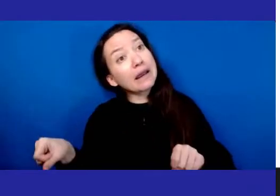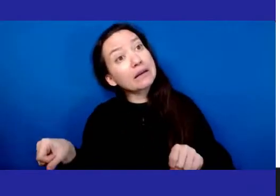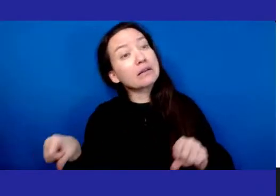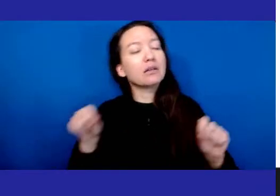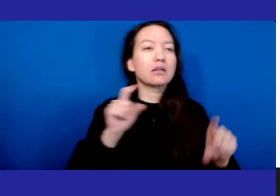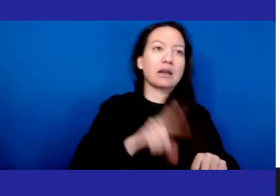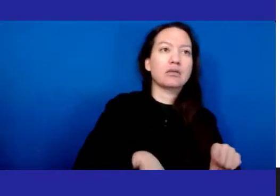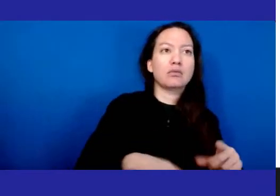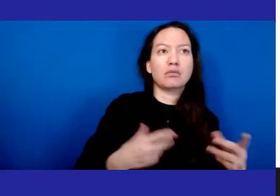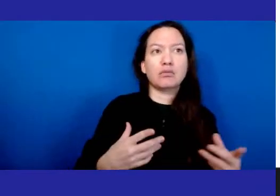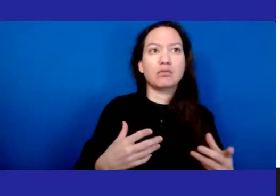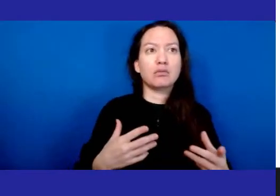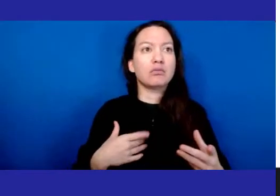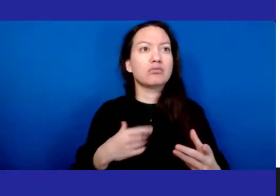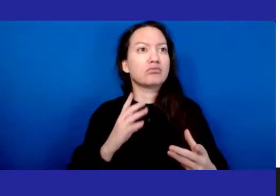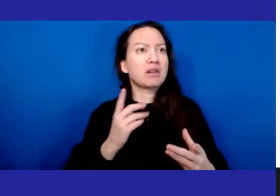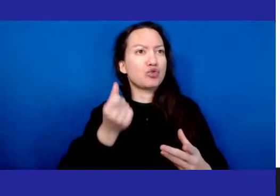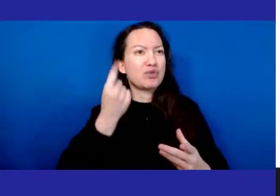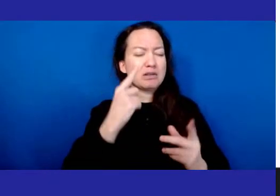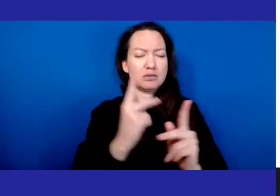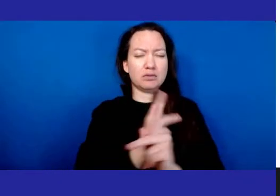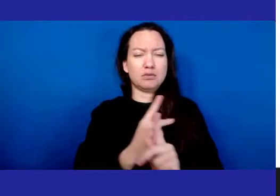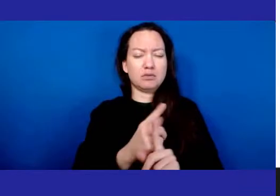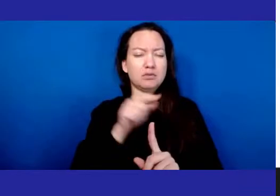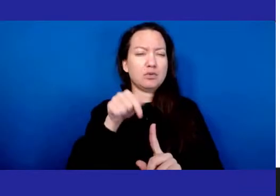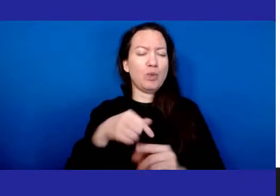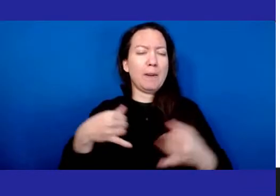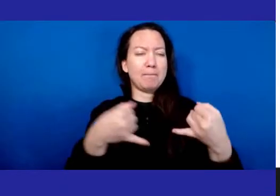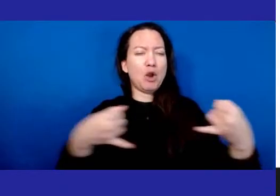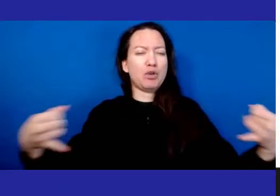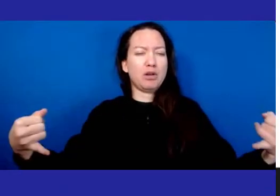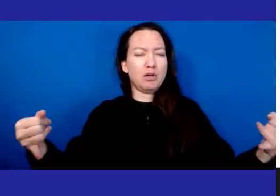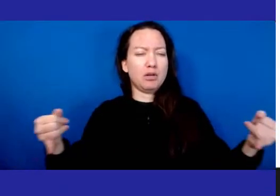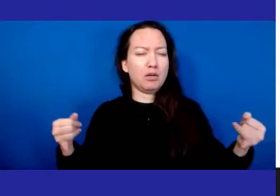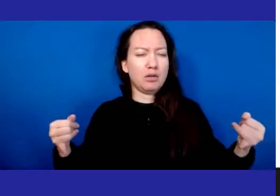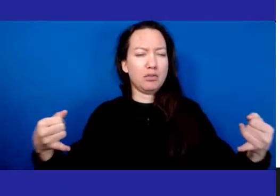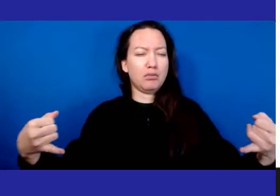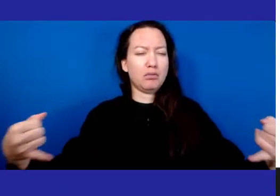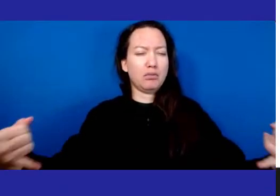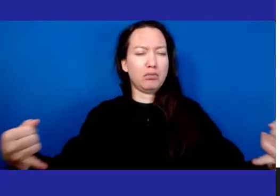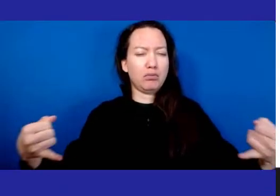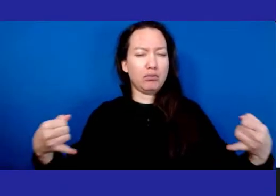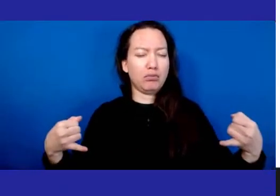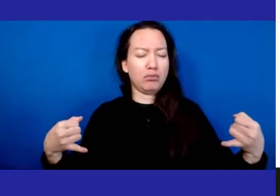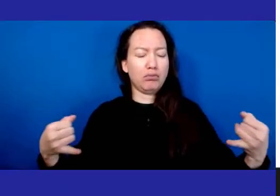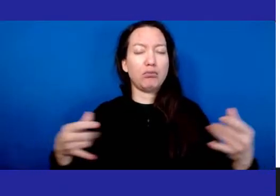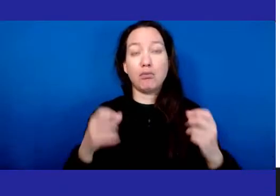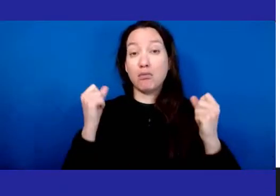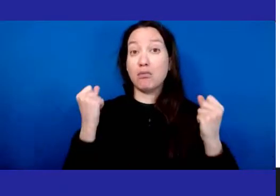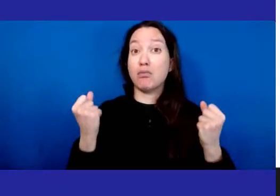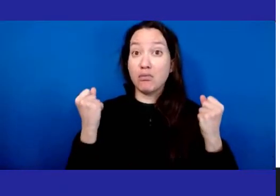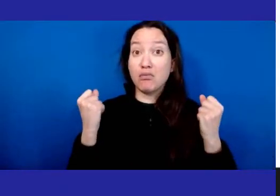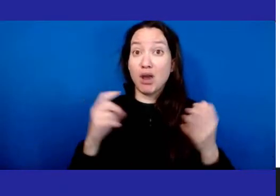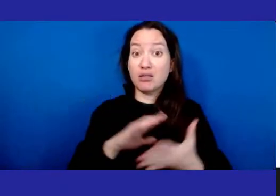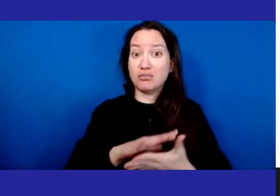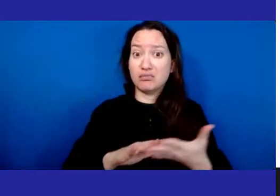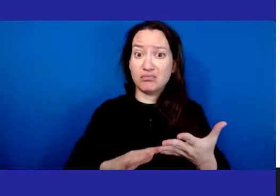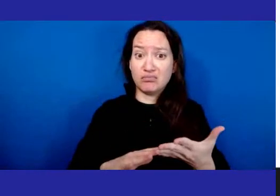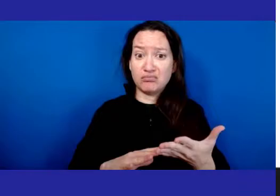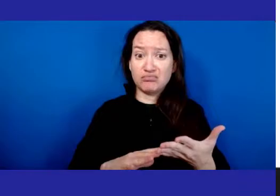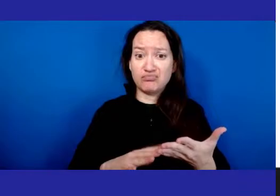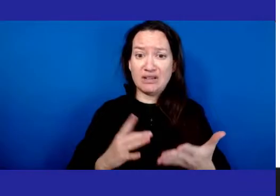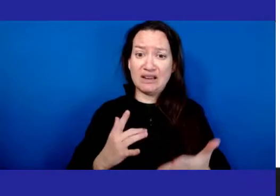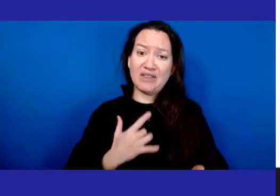I was trying to understand where the boundaries are, and whether, because many of these things, I always feel